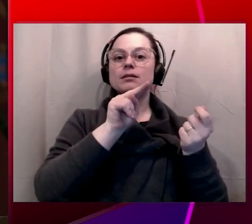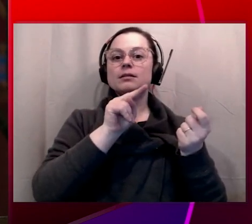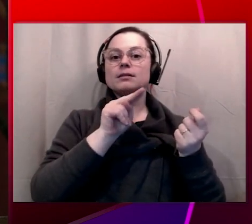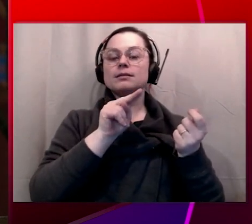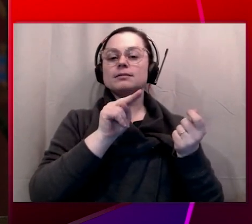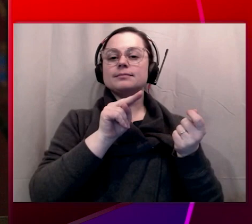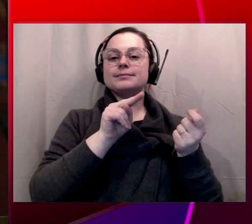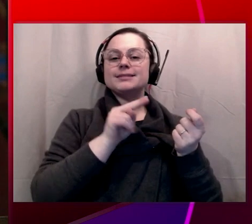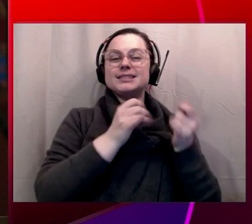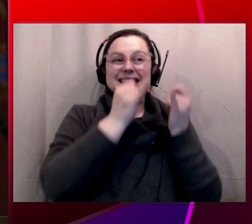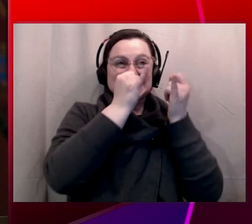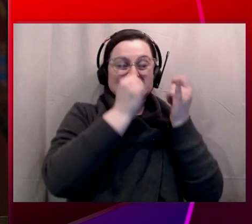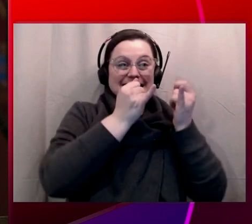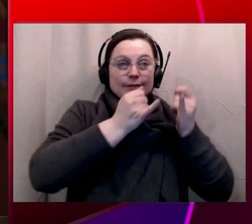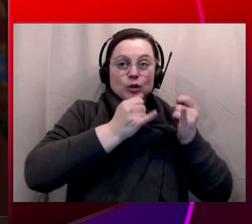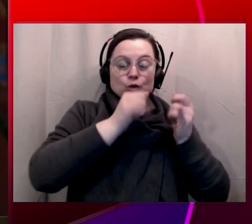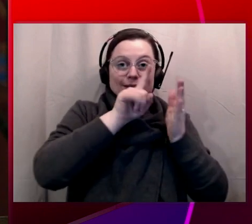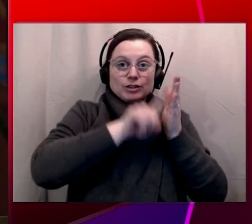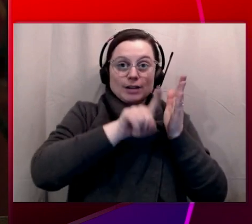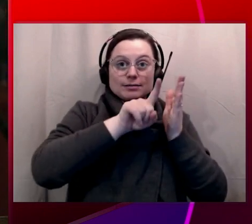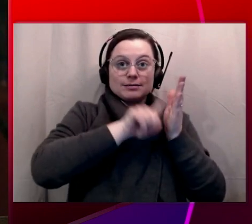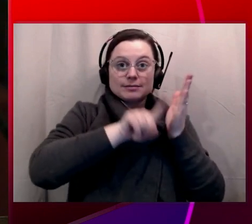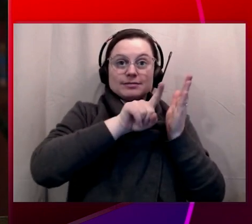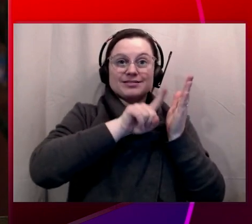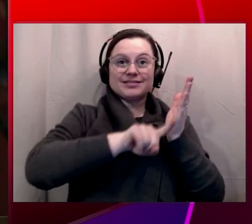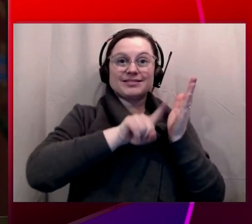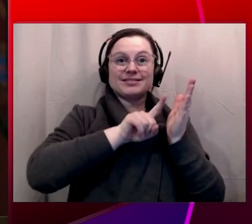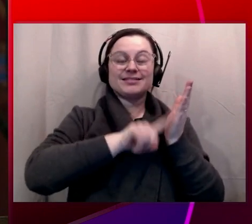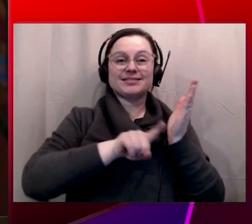And so these are